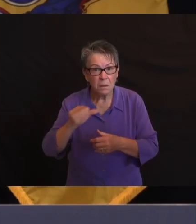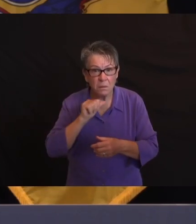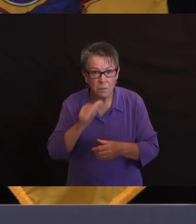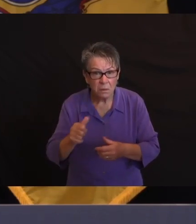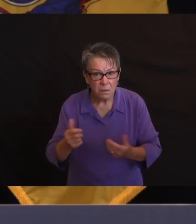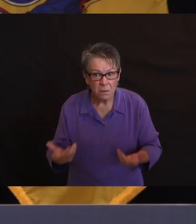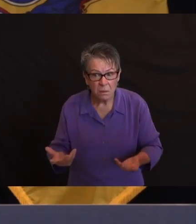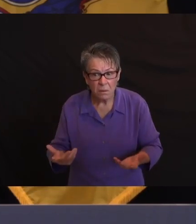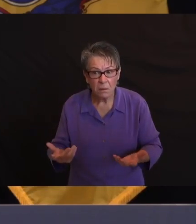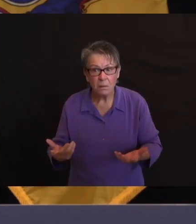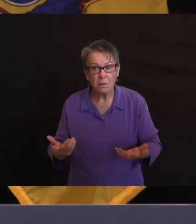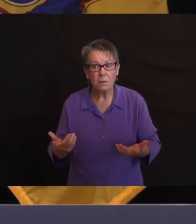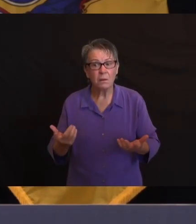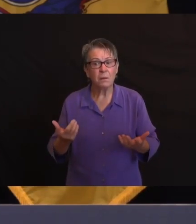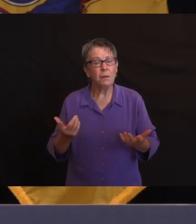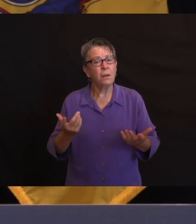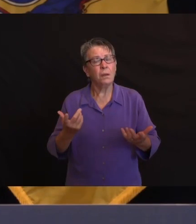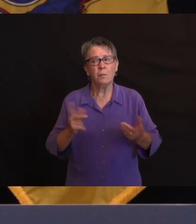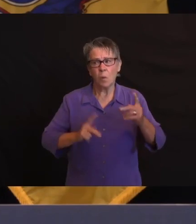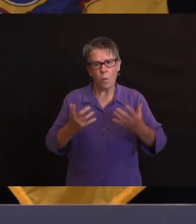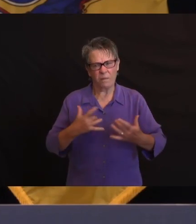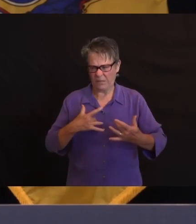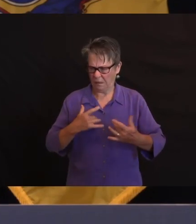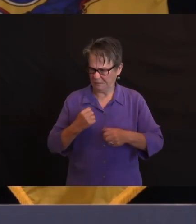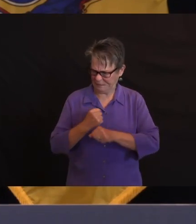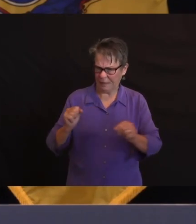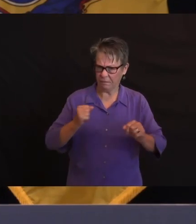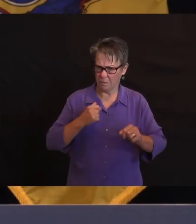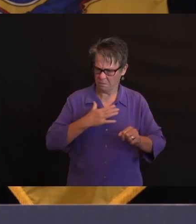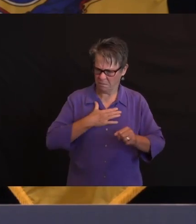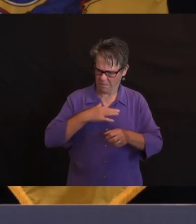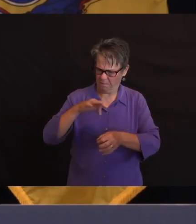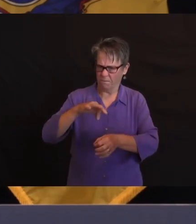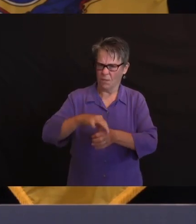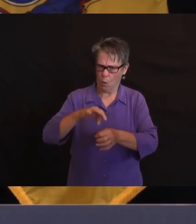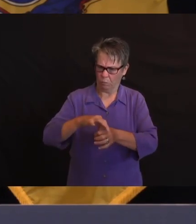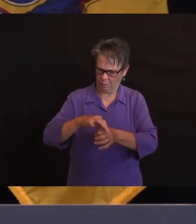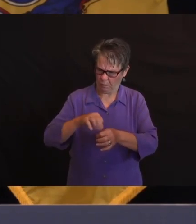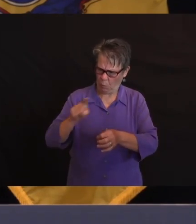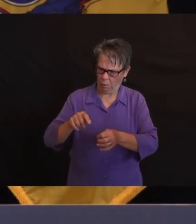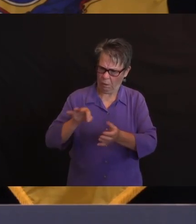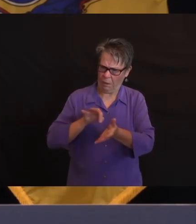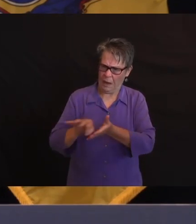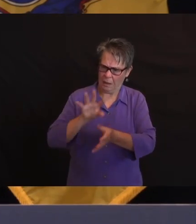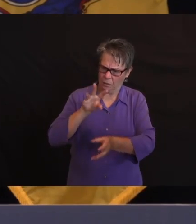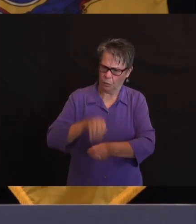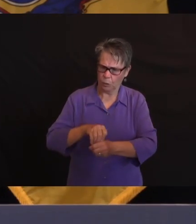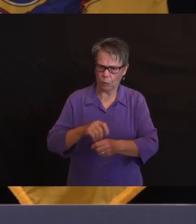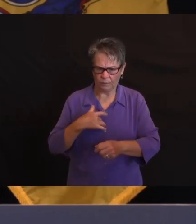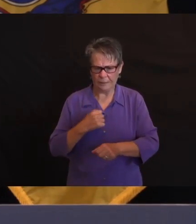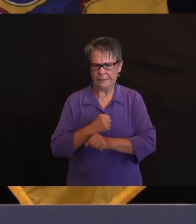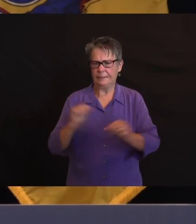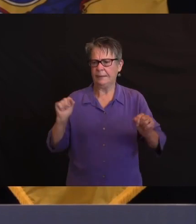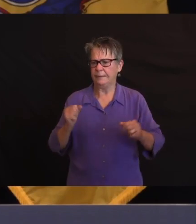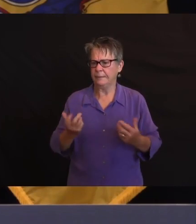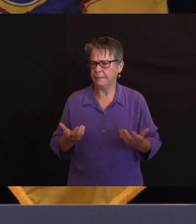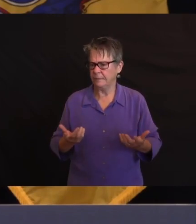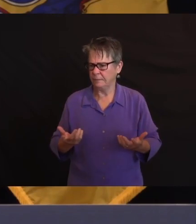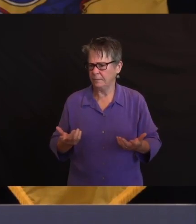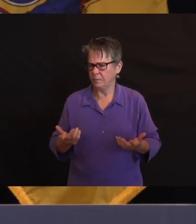of those roughly 6,500 votes, how many were all counted? Were some counted? Were none counted?